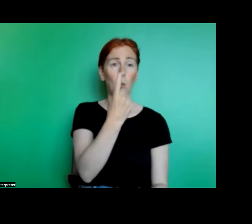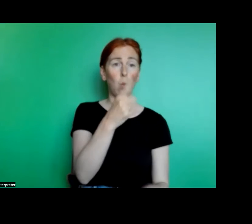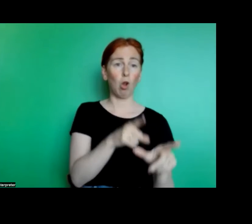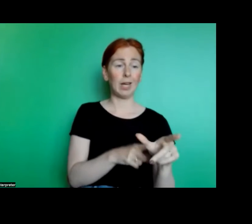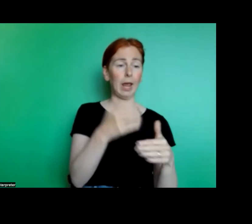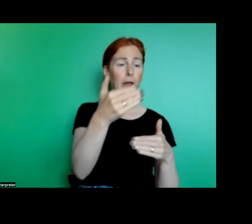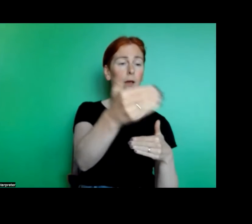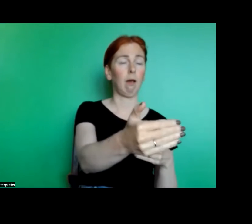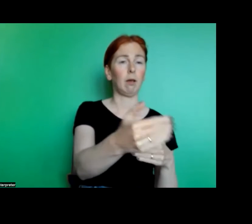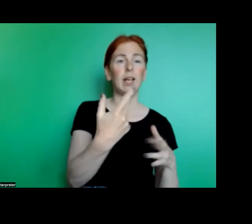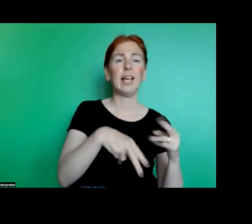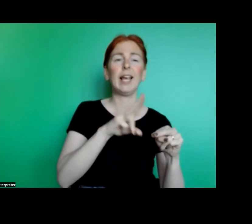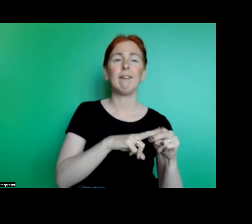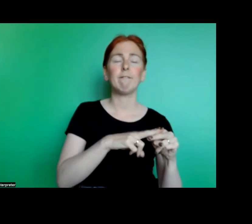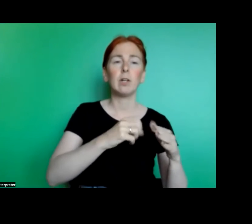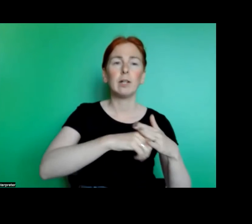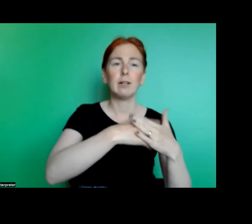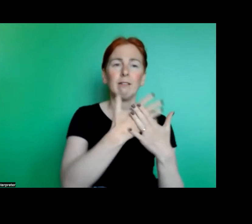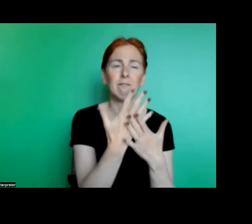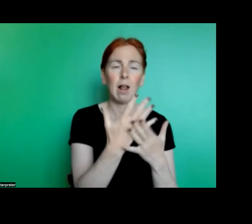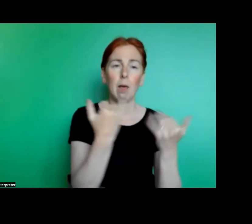a decade, progress is going to be very slow.